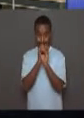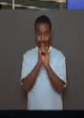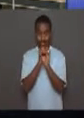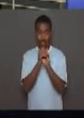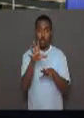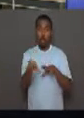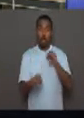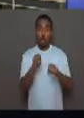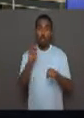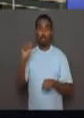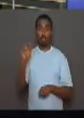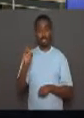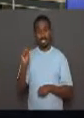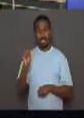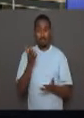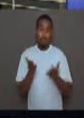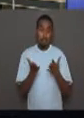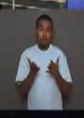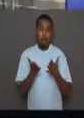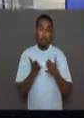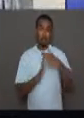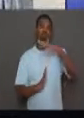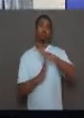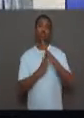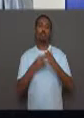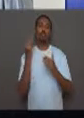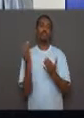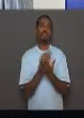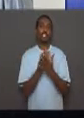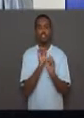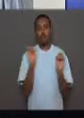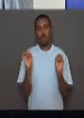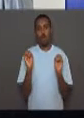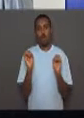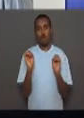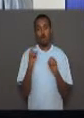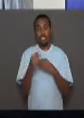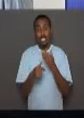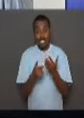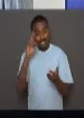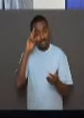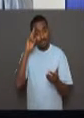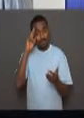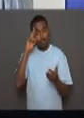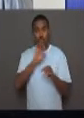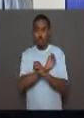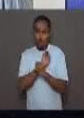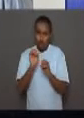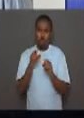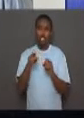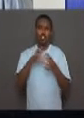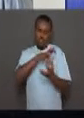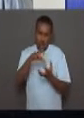the colony would probably cease to function, since there would be nobody capable of fixing